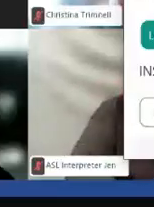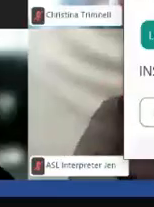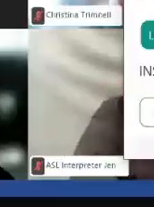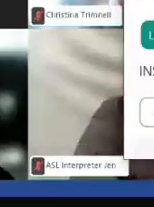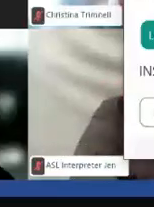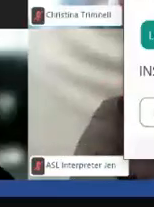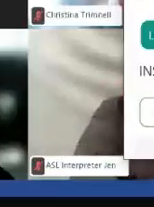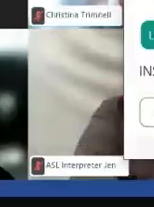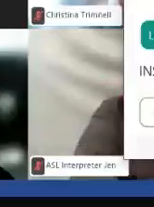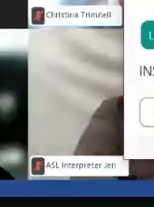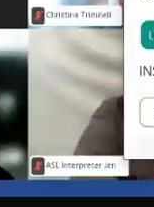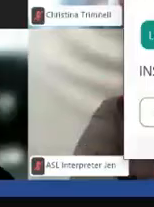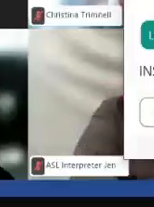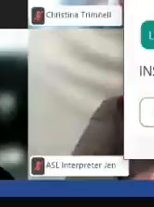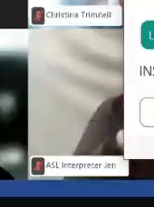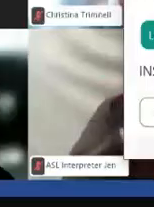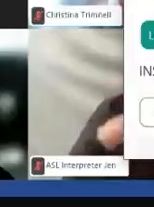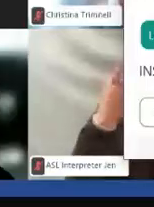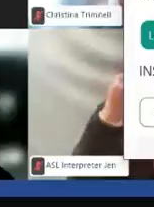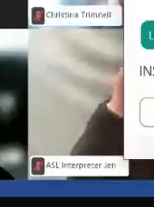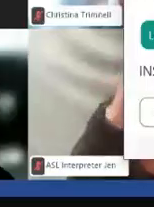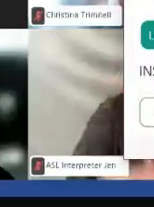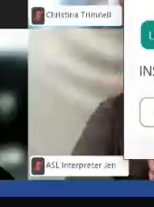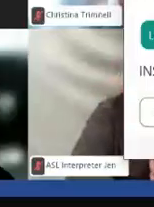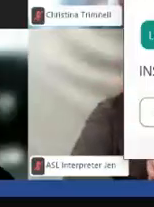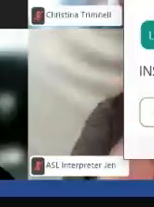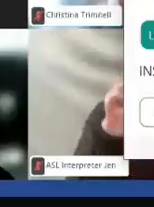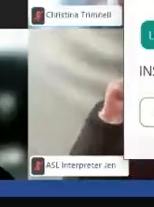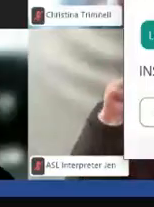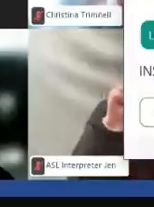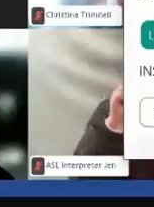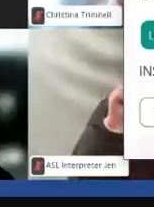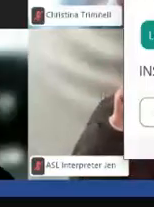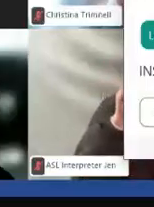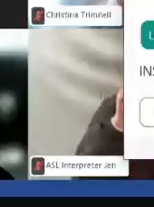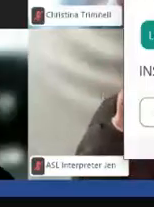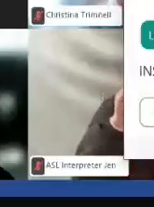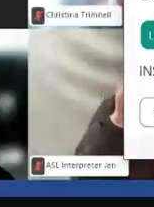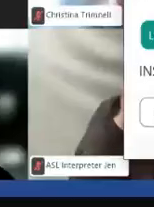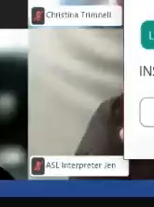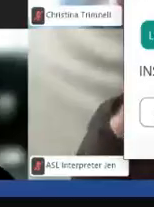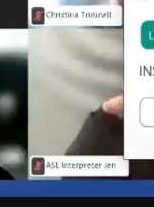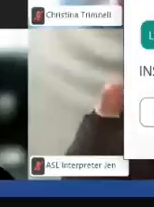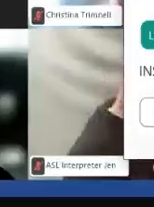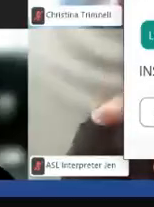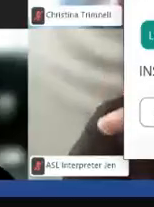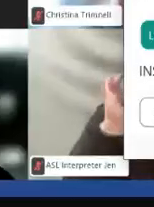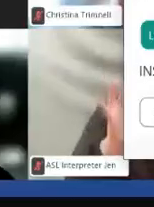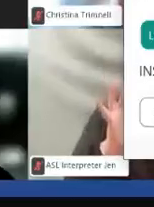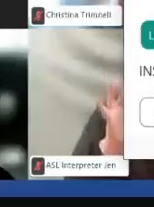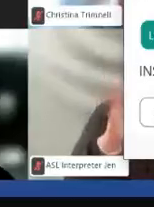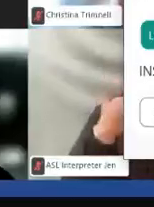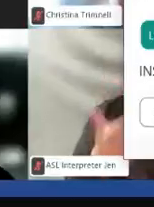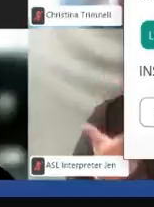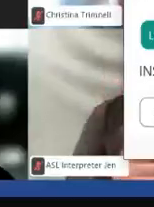to please give that information? Yes. Can everybody hear me okay? Yes,